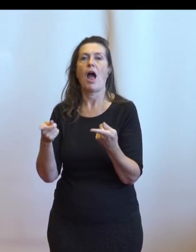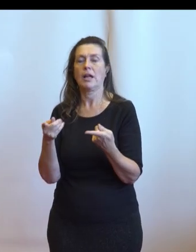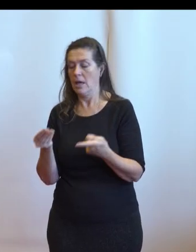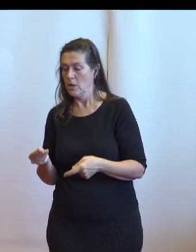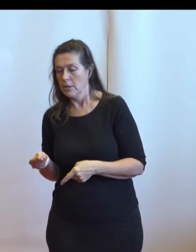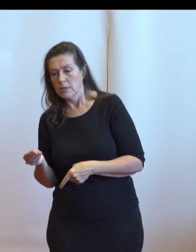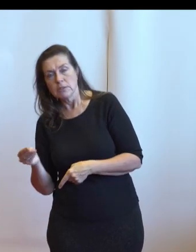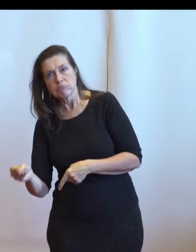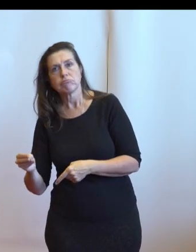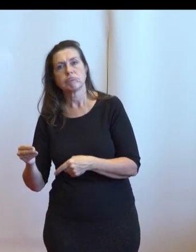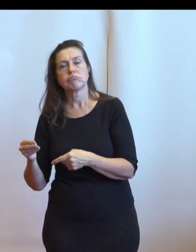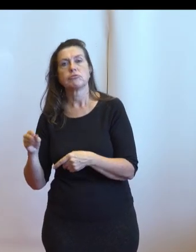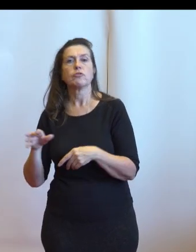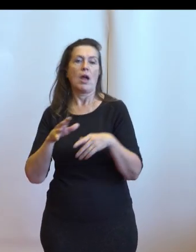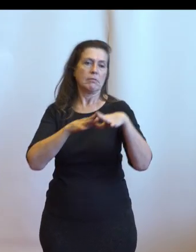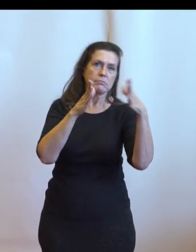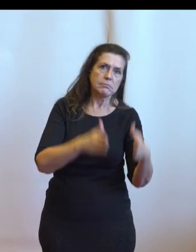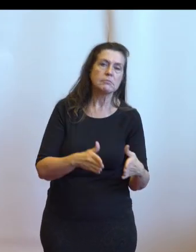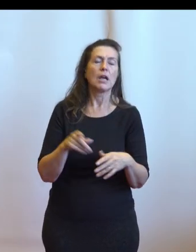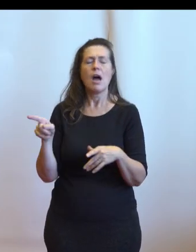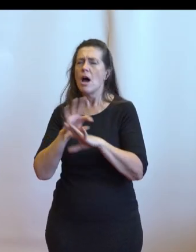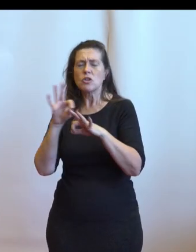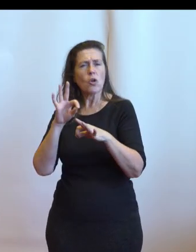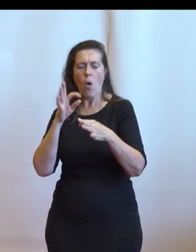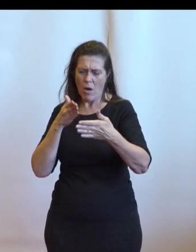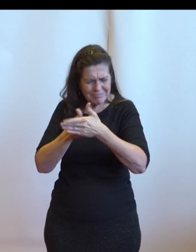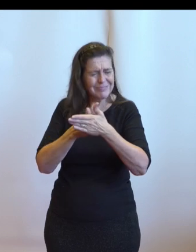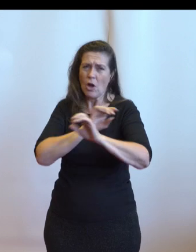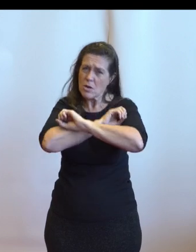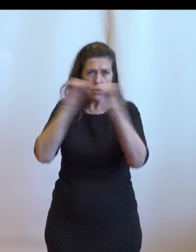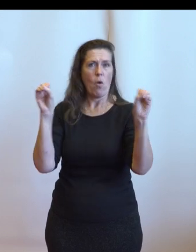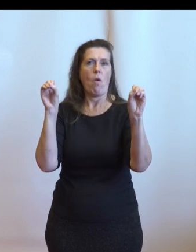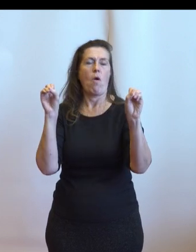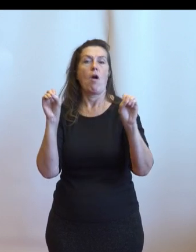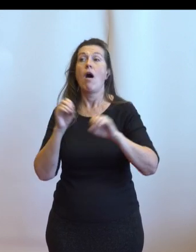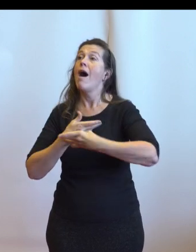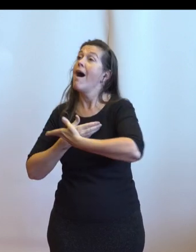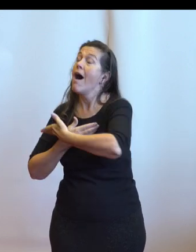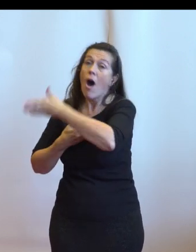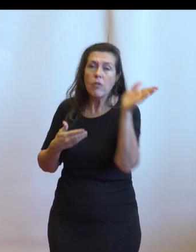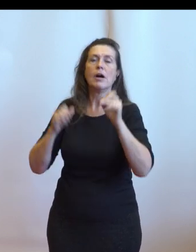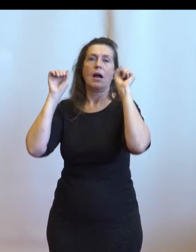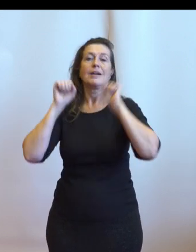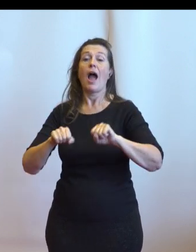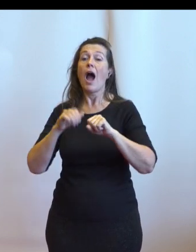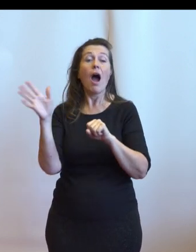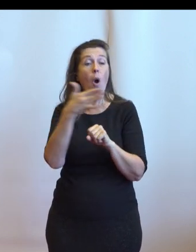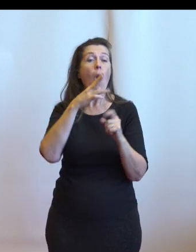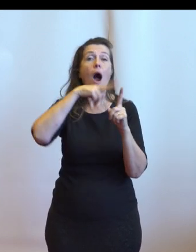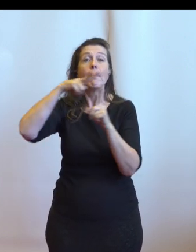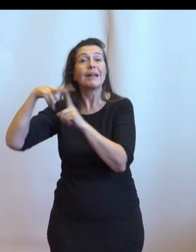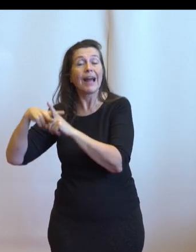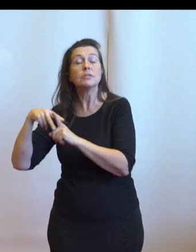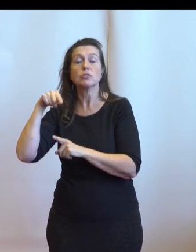devices, services, fully accessible, no obstacle. Everyone should be able to access this application. So that's a pretty